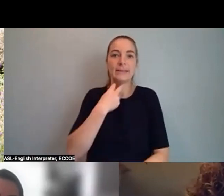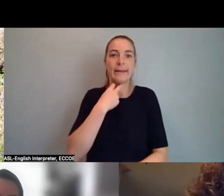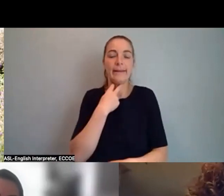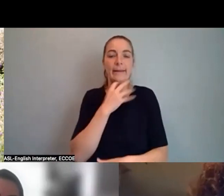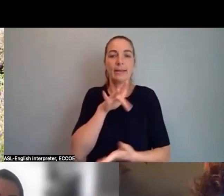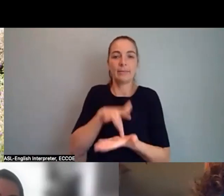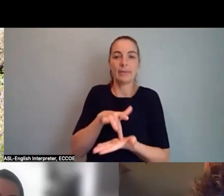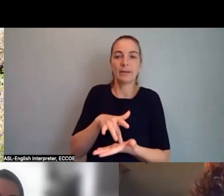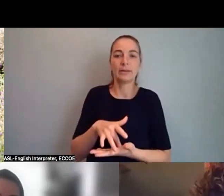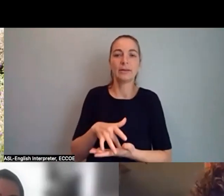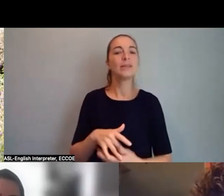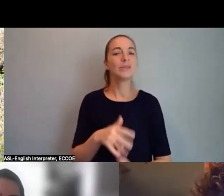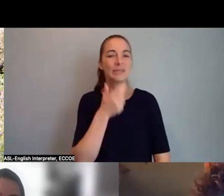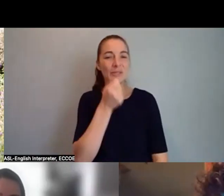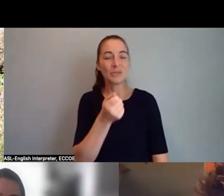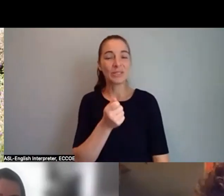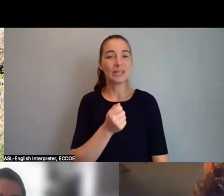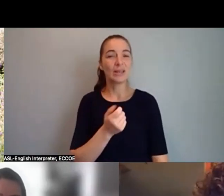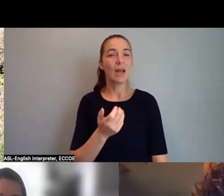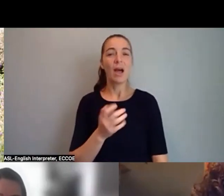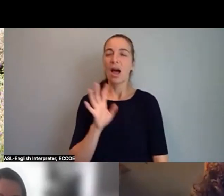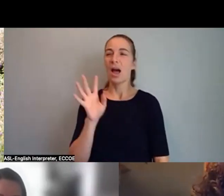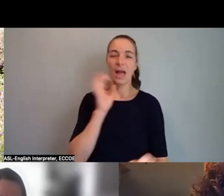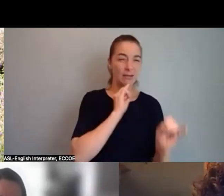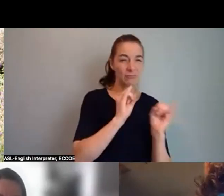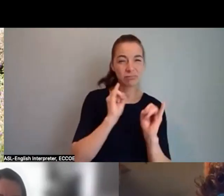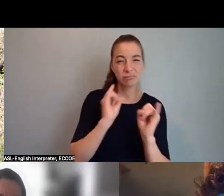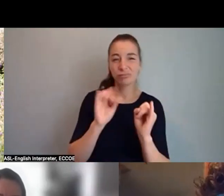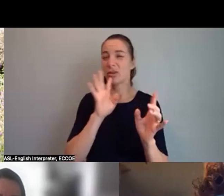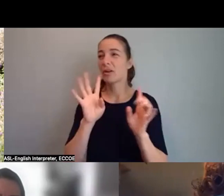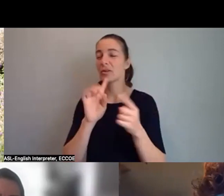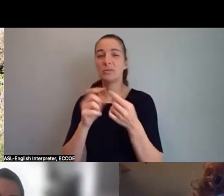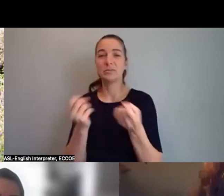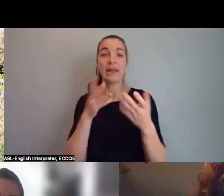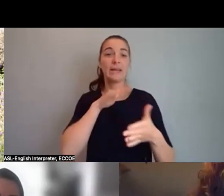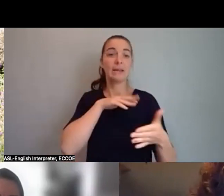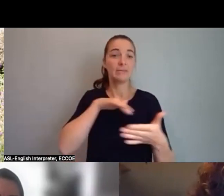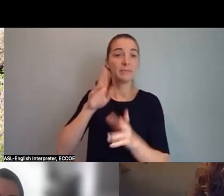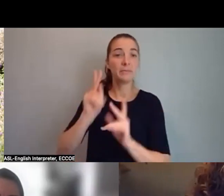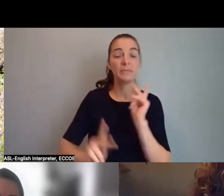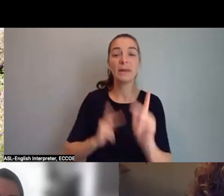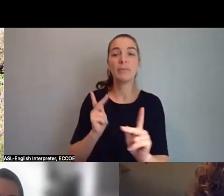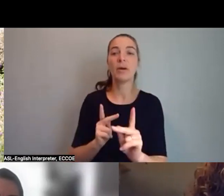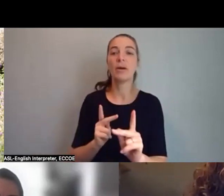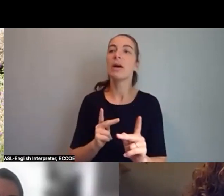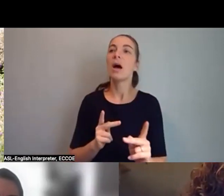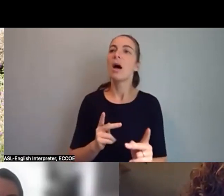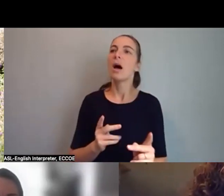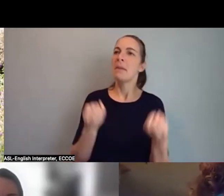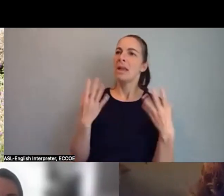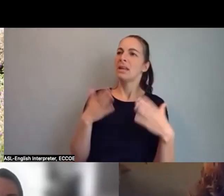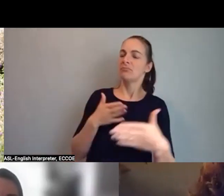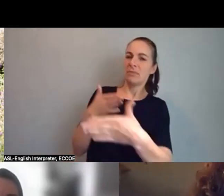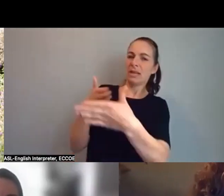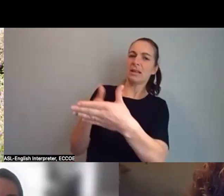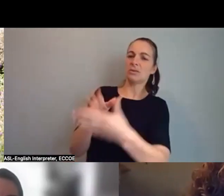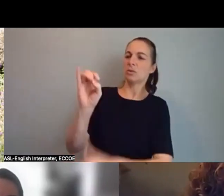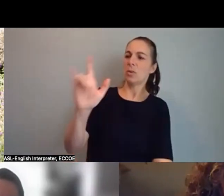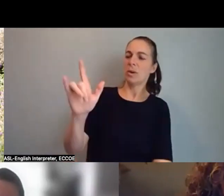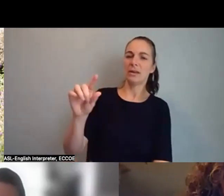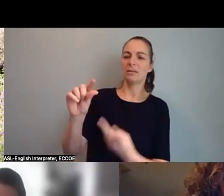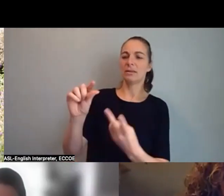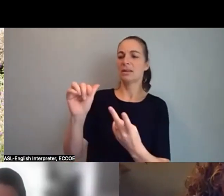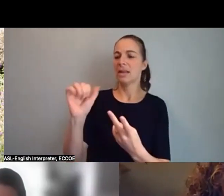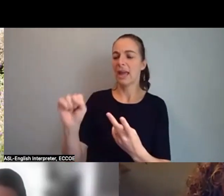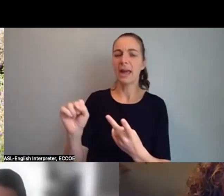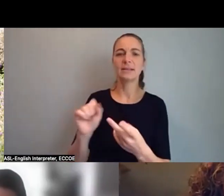of oil and gas. And, you know, probably, you know, very on board with things like just transition. And